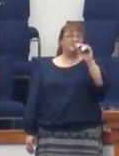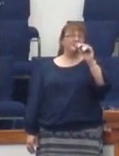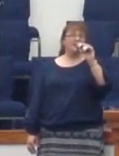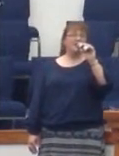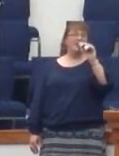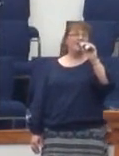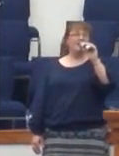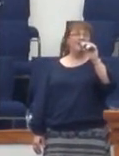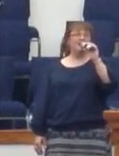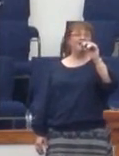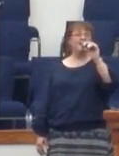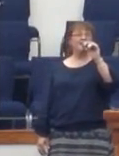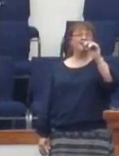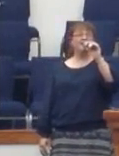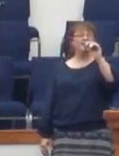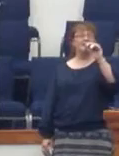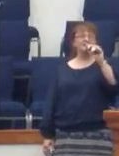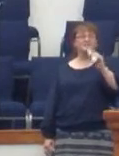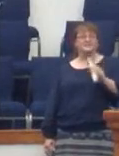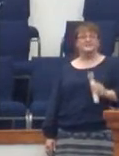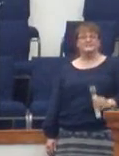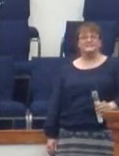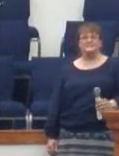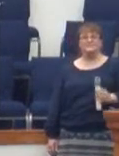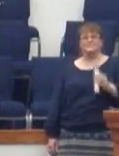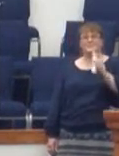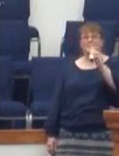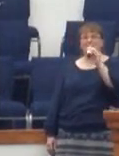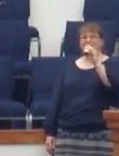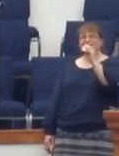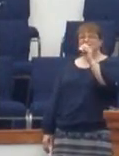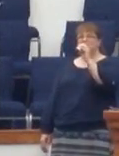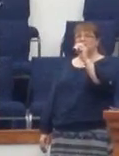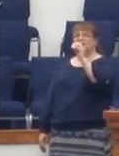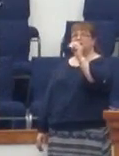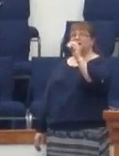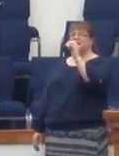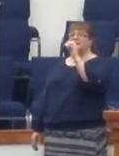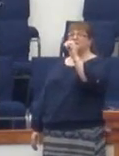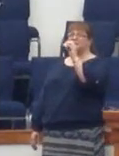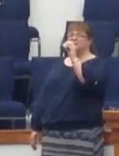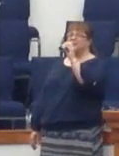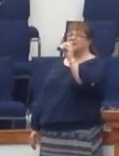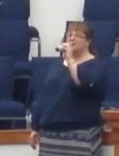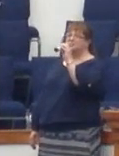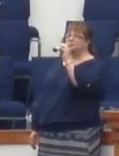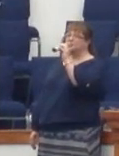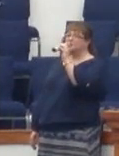death-defying touch. My name